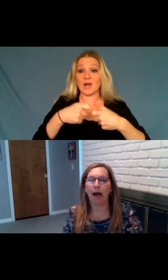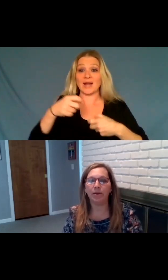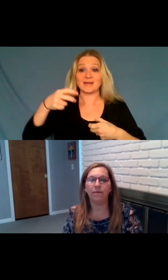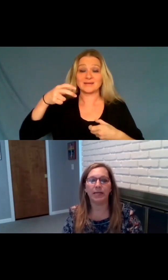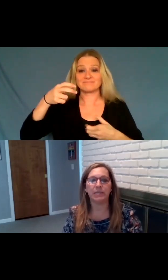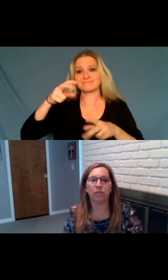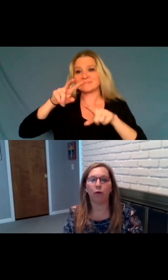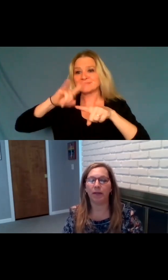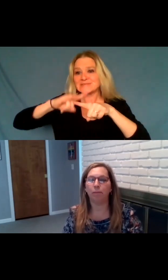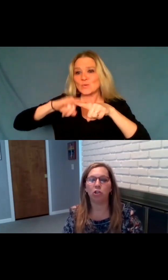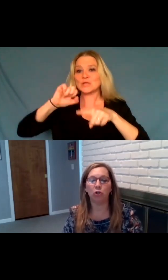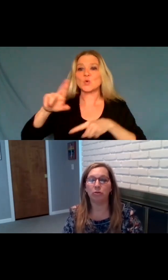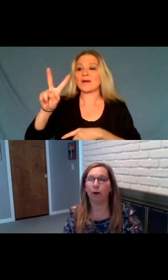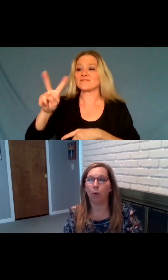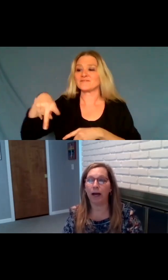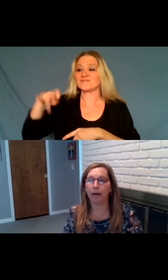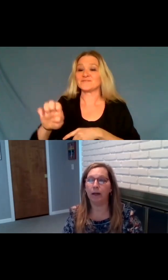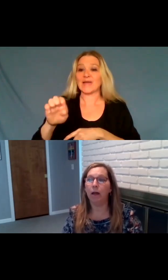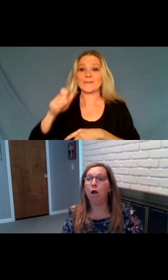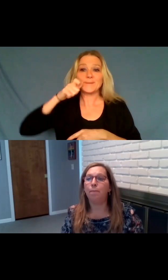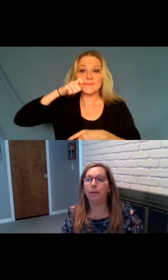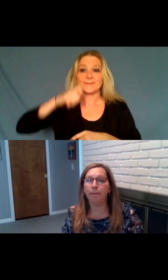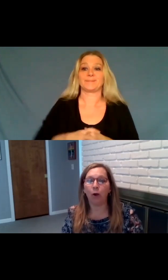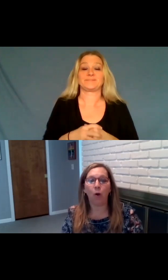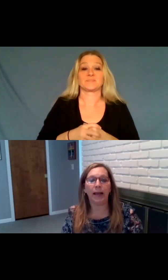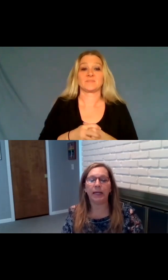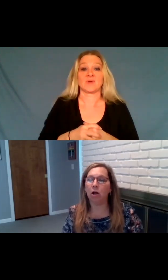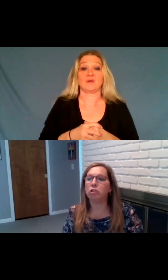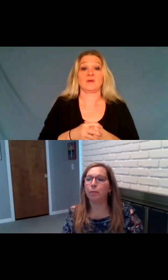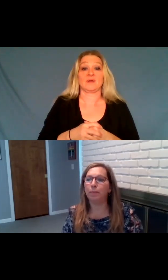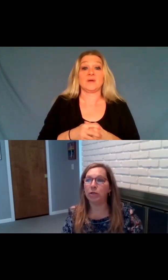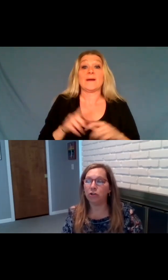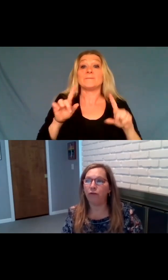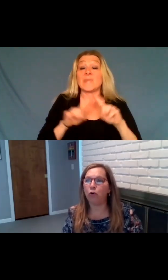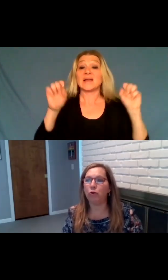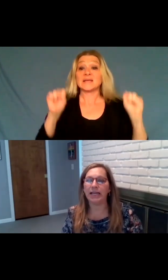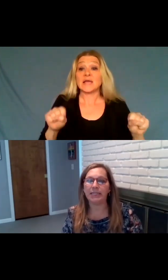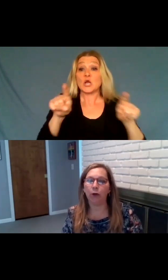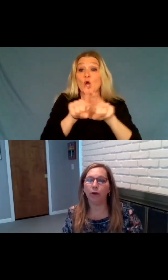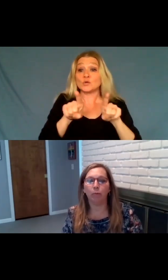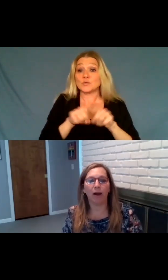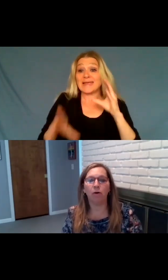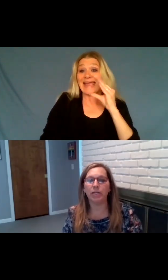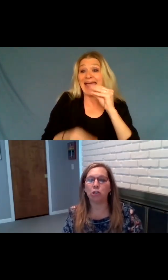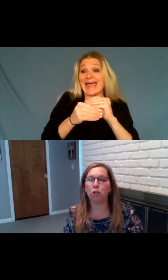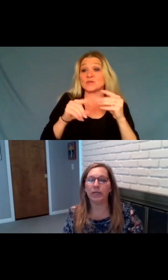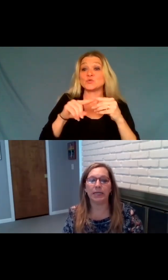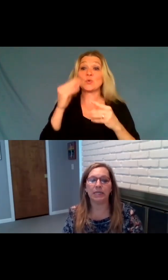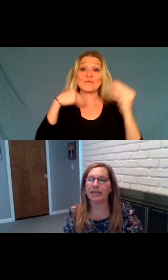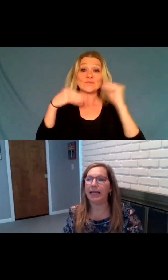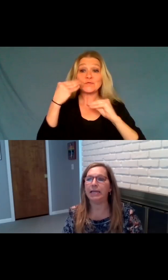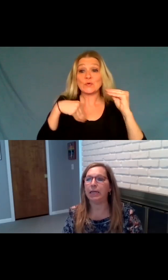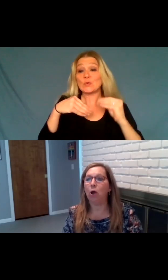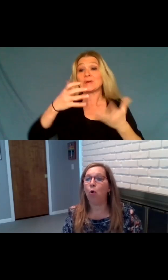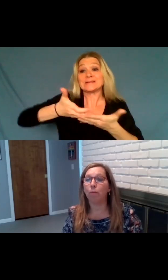really common devices for people to use marijuana. But marijuana can also be put into food like cereal, brownies,